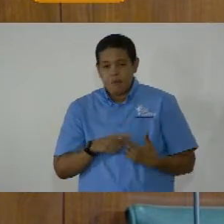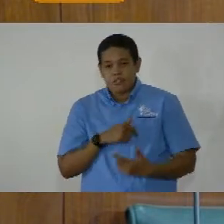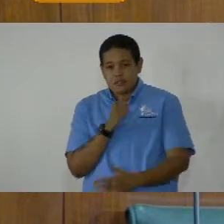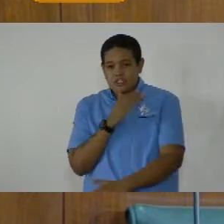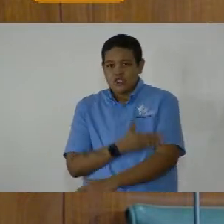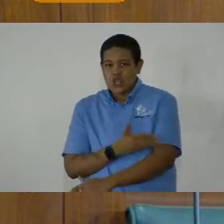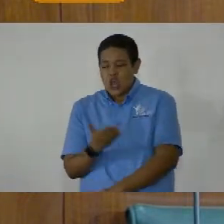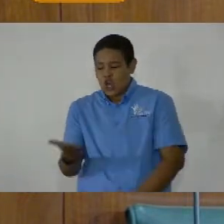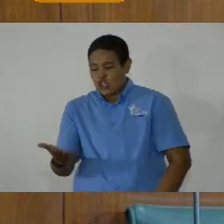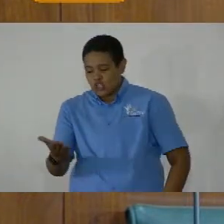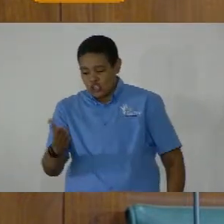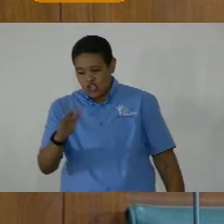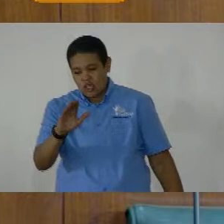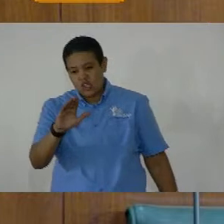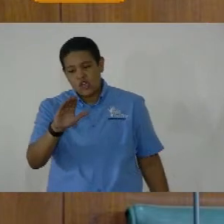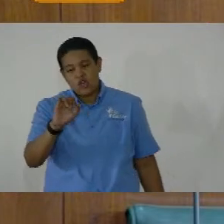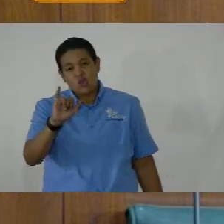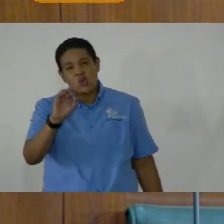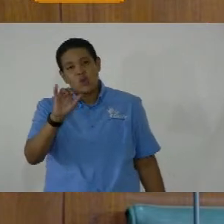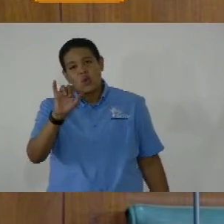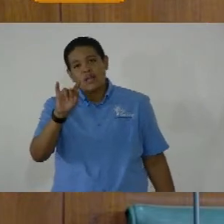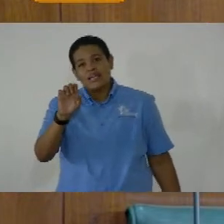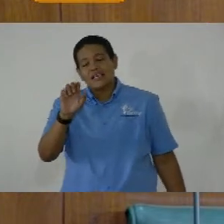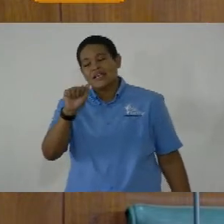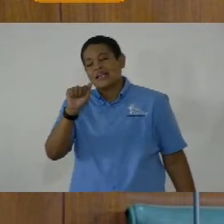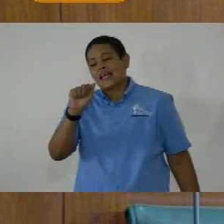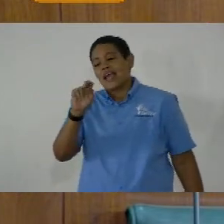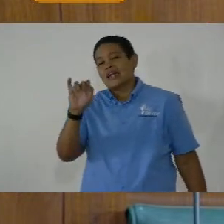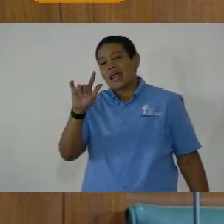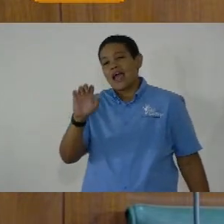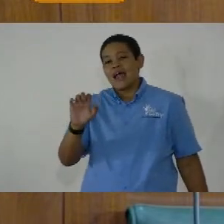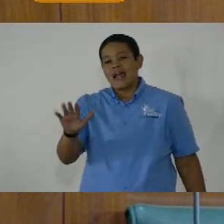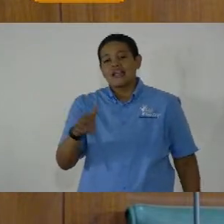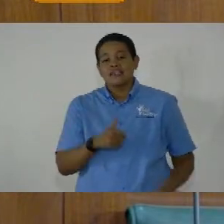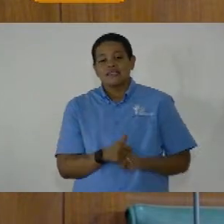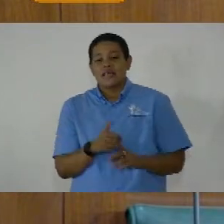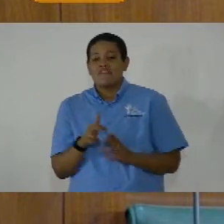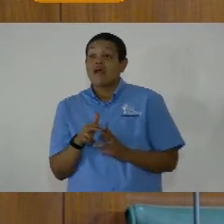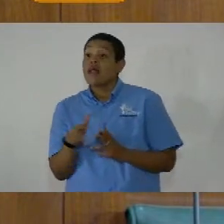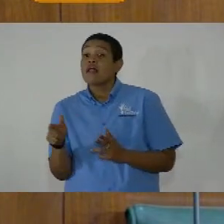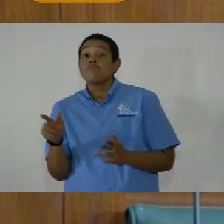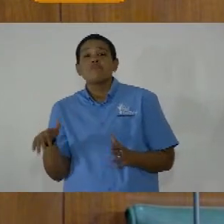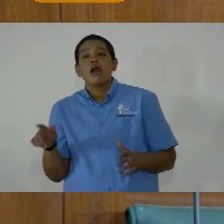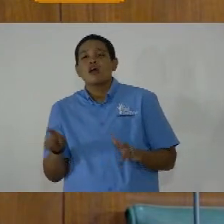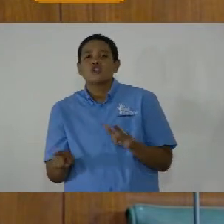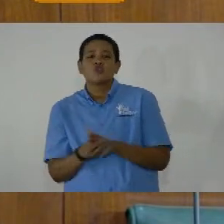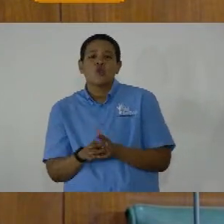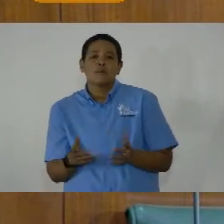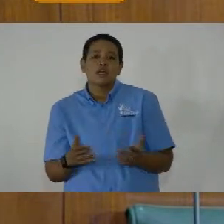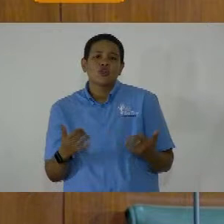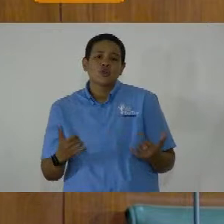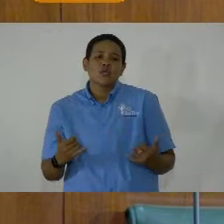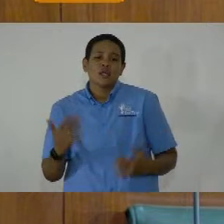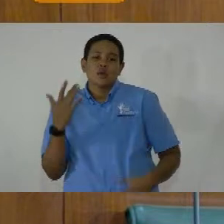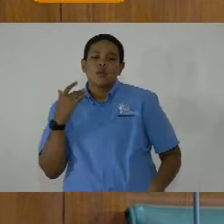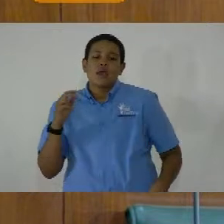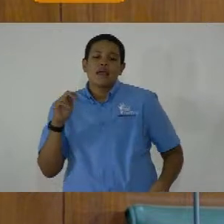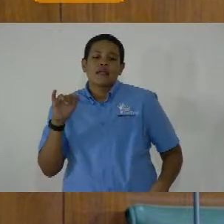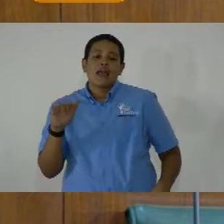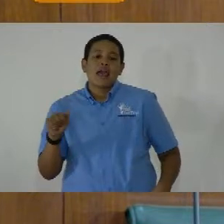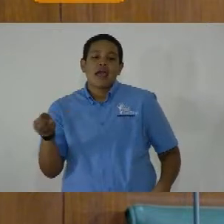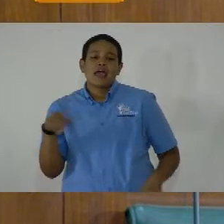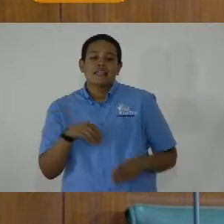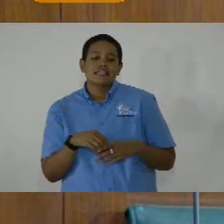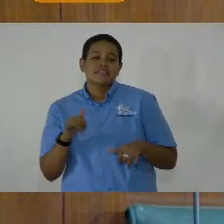daughter, Yodit and Nile. Neither of them were able to be here today because Nile was still